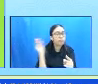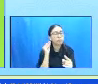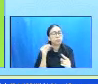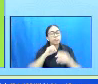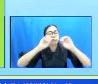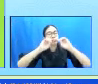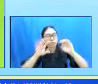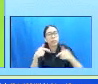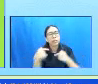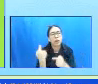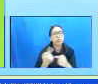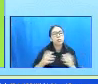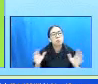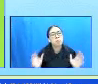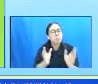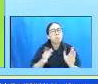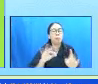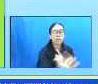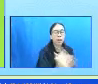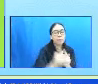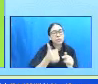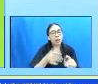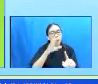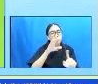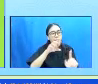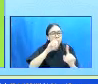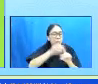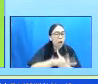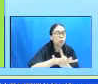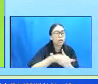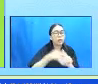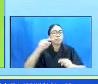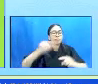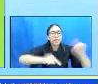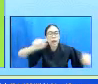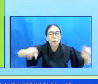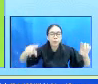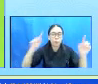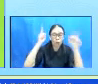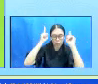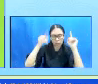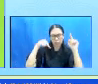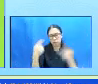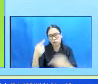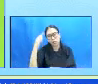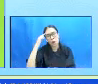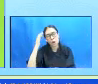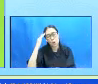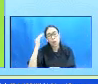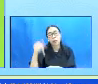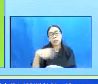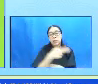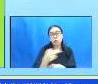being, I know for sure that Indonesia is to be the presidency of G20 in 2022. So this is the momentum